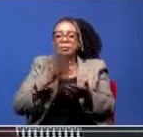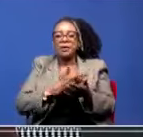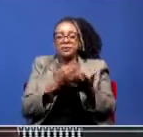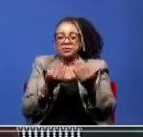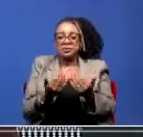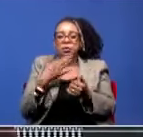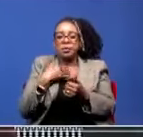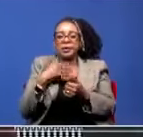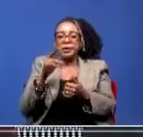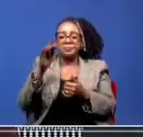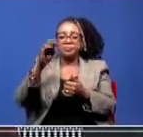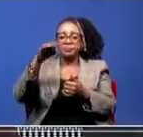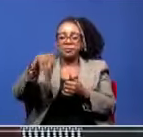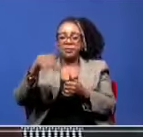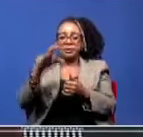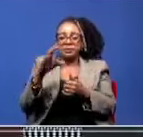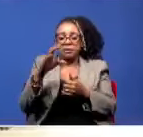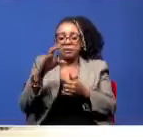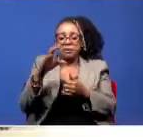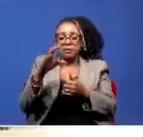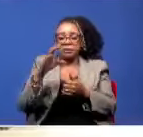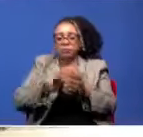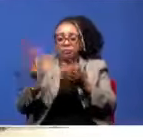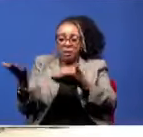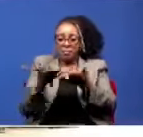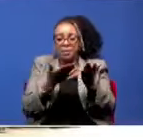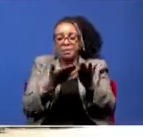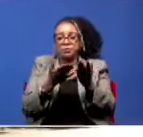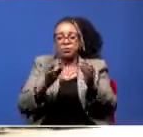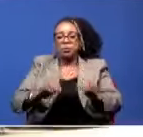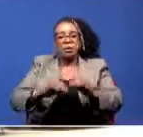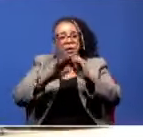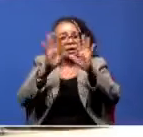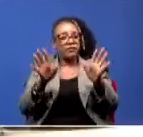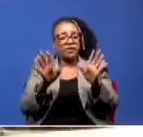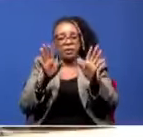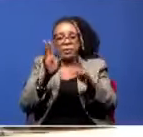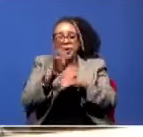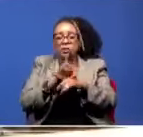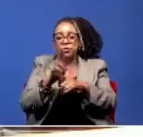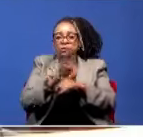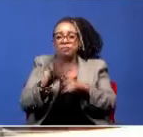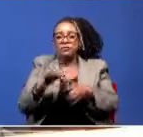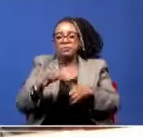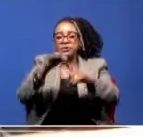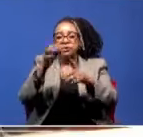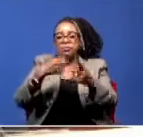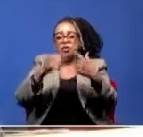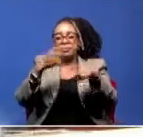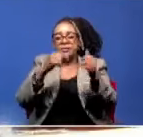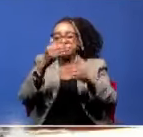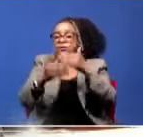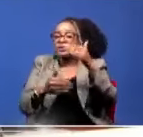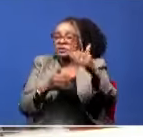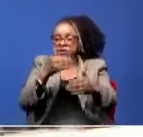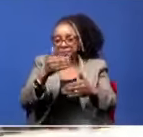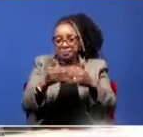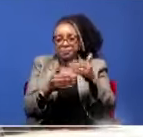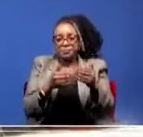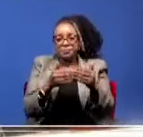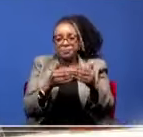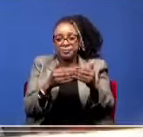wants KNTC board to appear before them to shed light on the use of special procurement procedures.